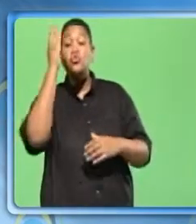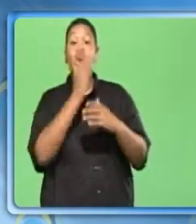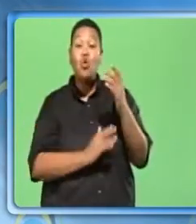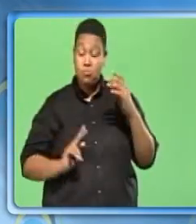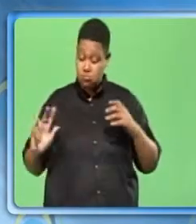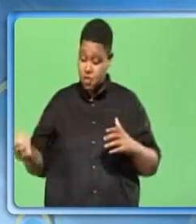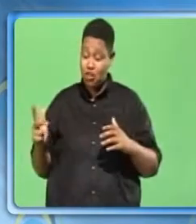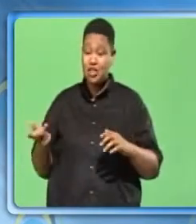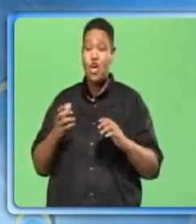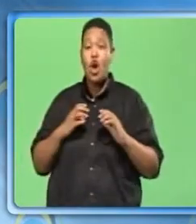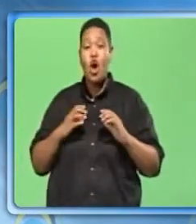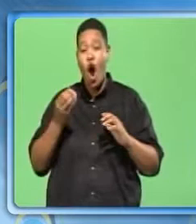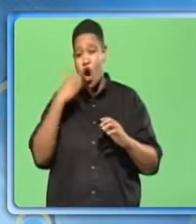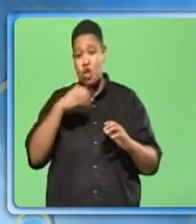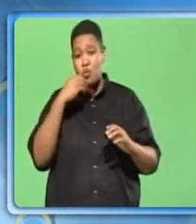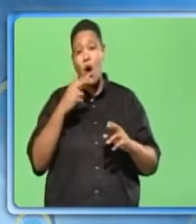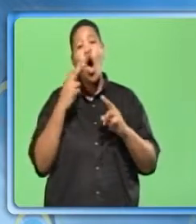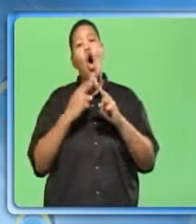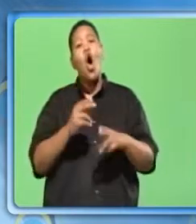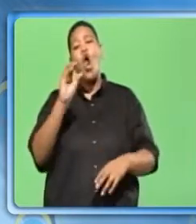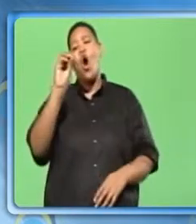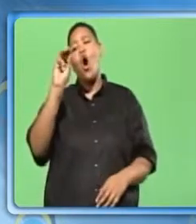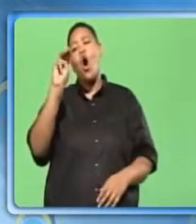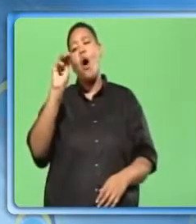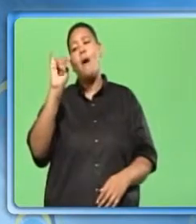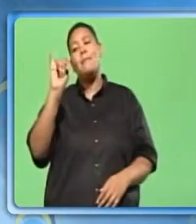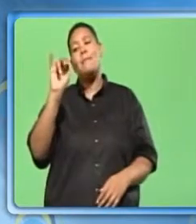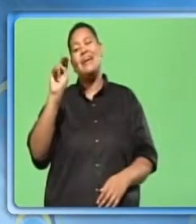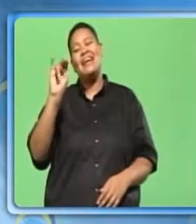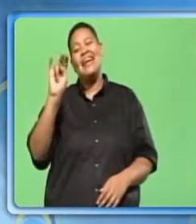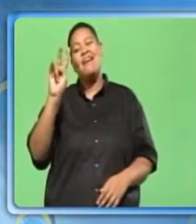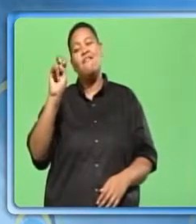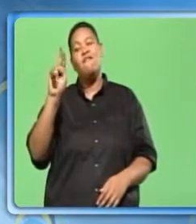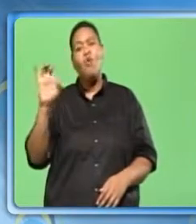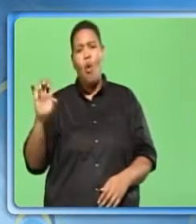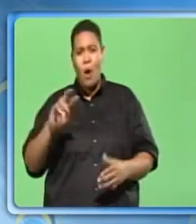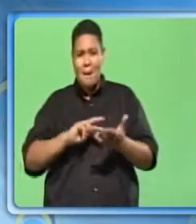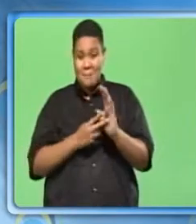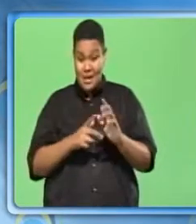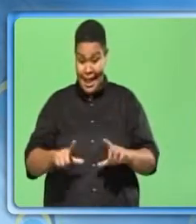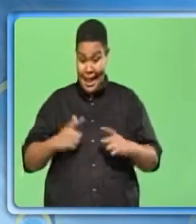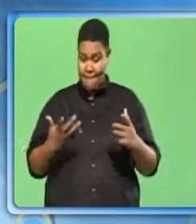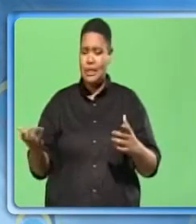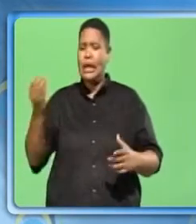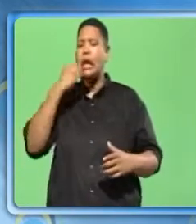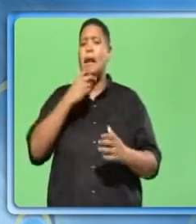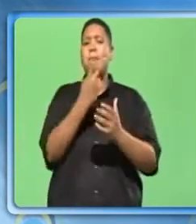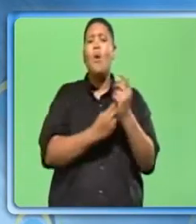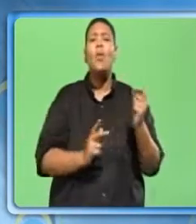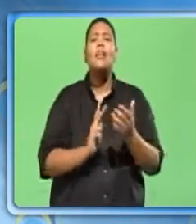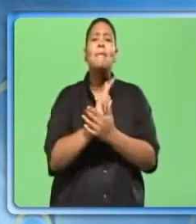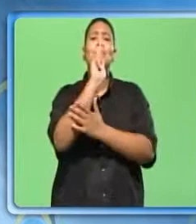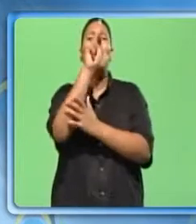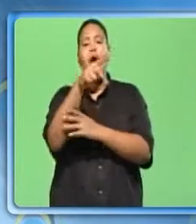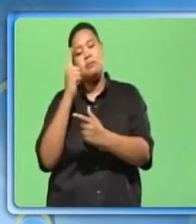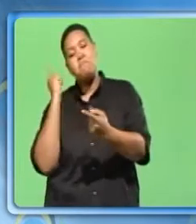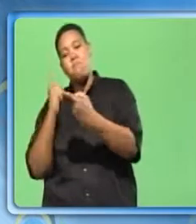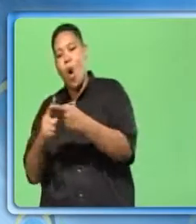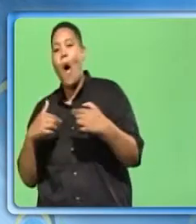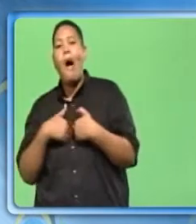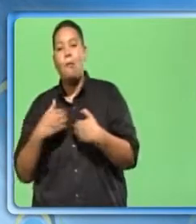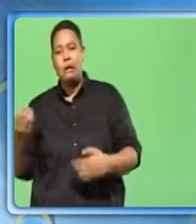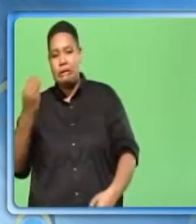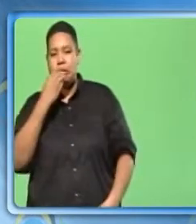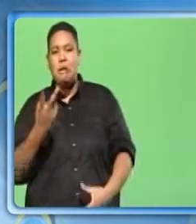tertiary consumers are omnivores. An omnivore is an organism that eats both plants and animals.